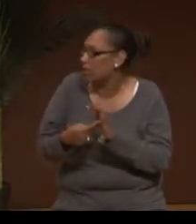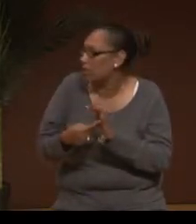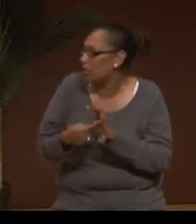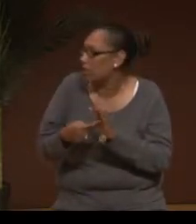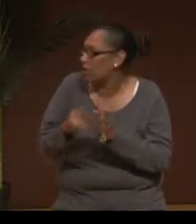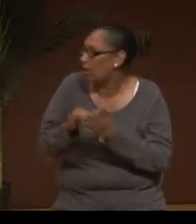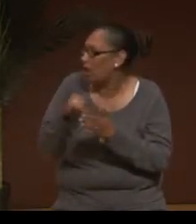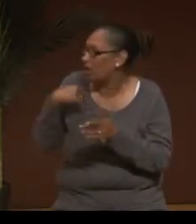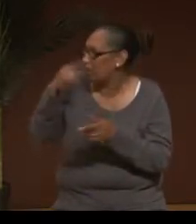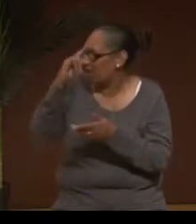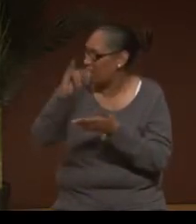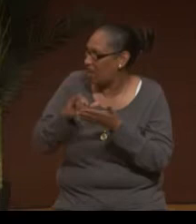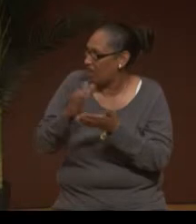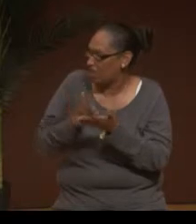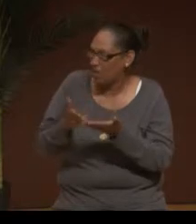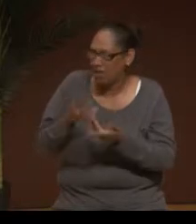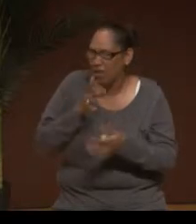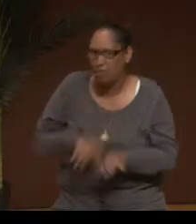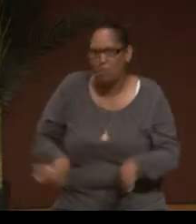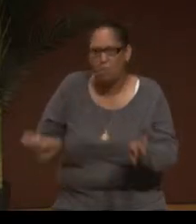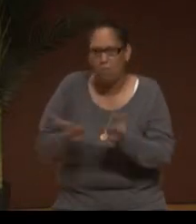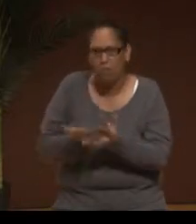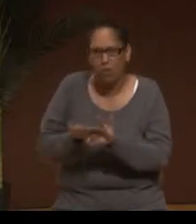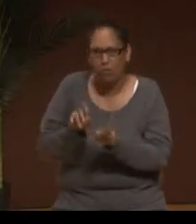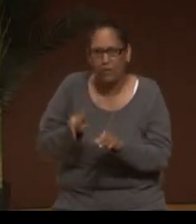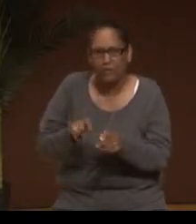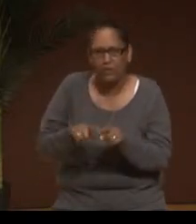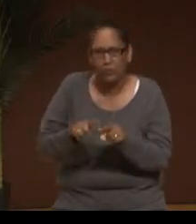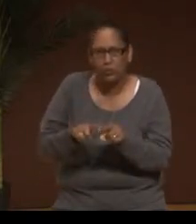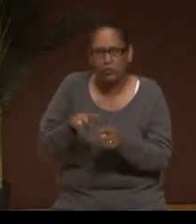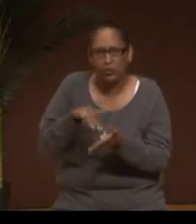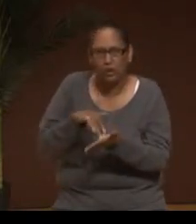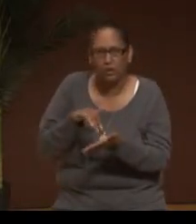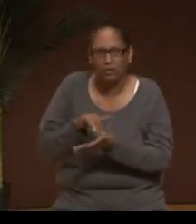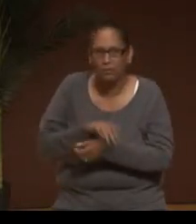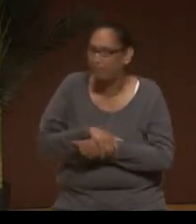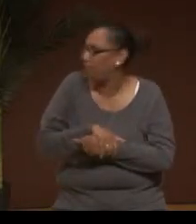something that I think is important for us to keep in mind. Uh-oh.